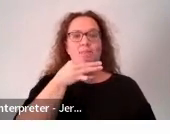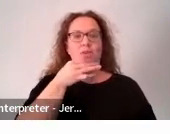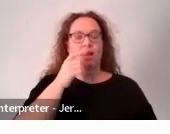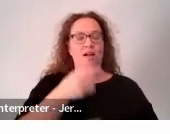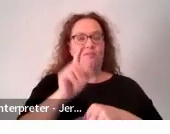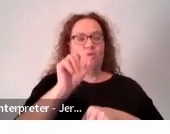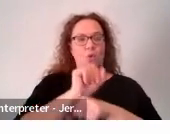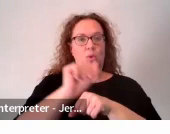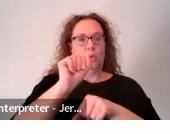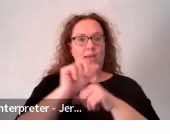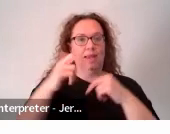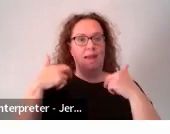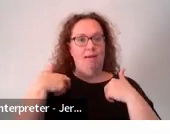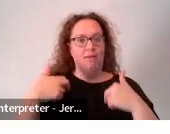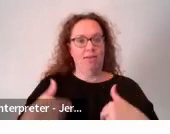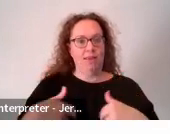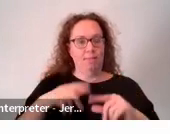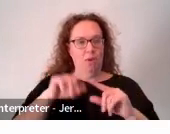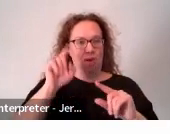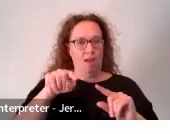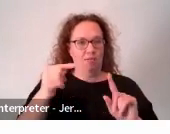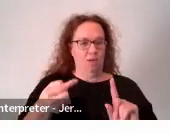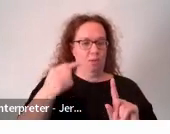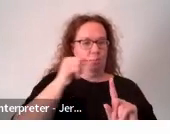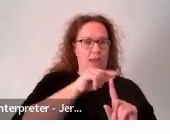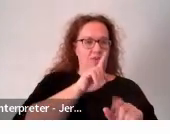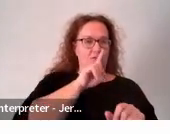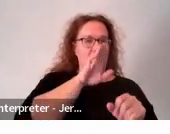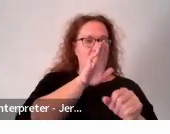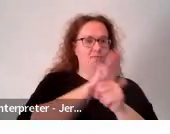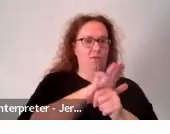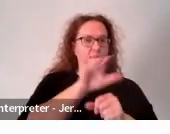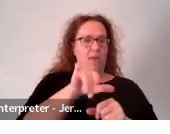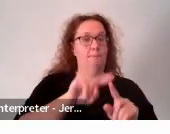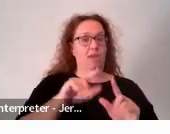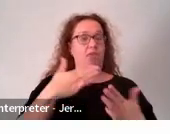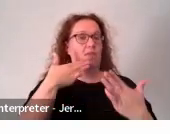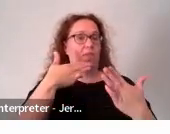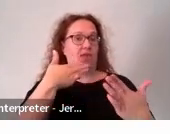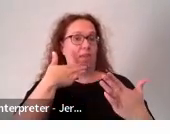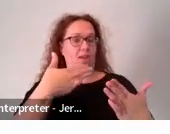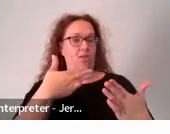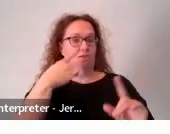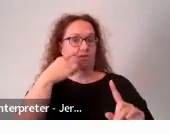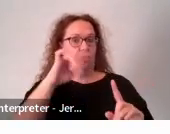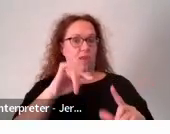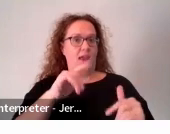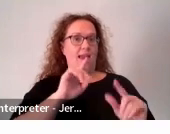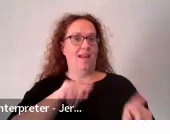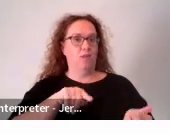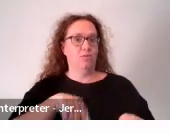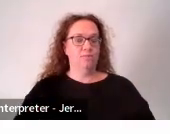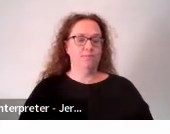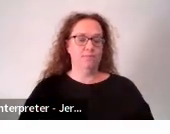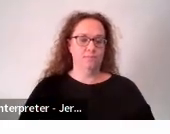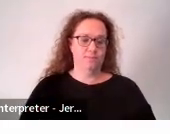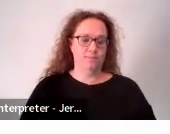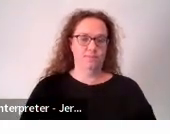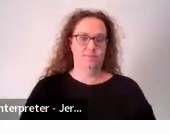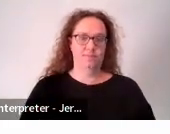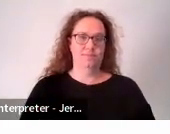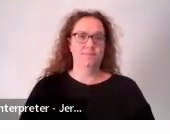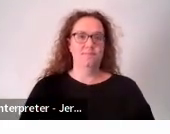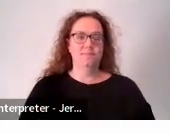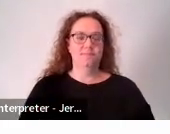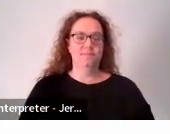healthy, so we'll have to go back and confirm that, but thank you for providing that answer. Most